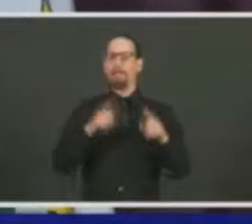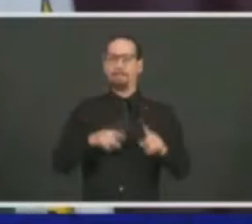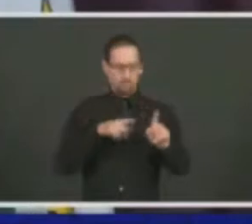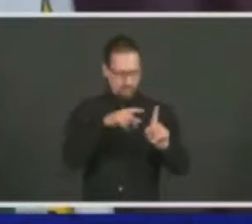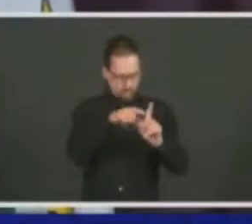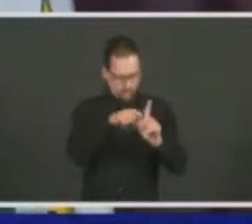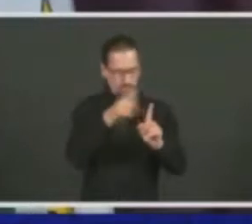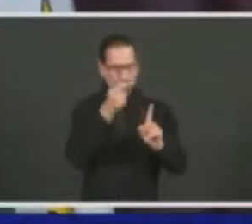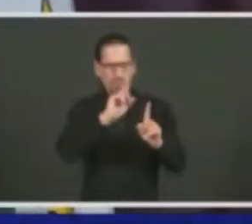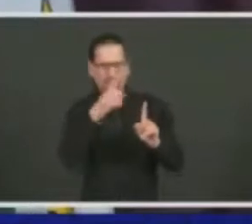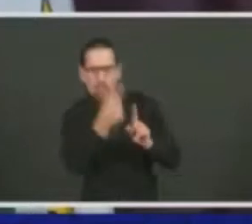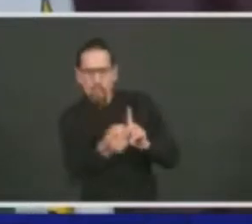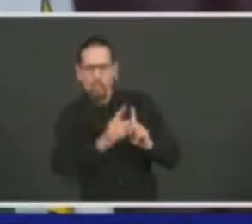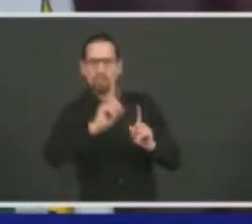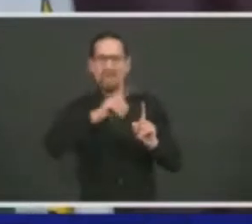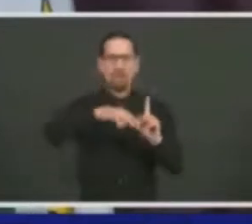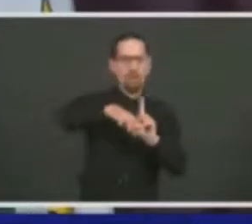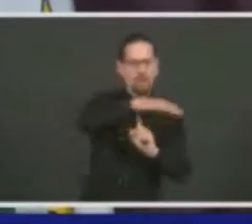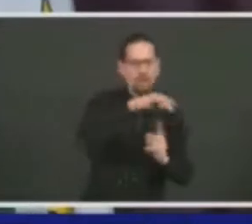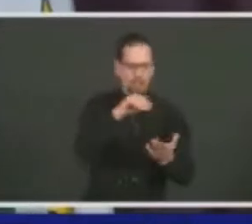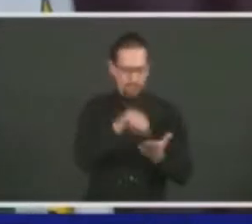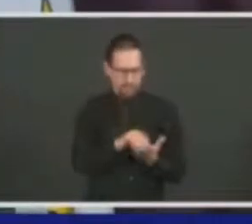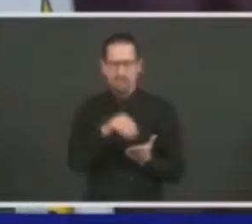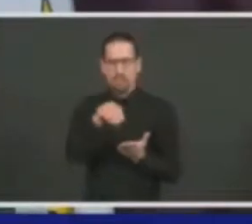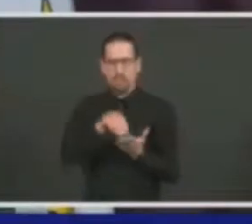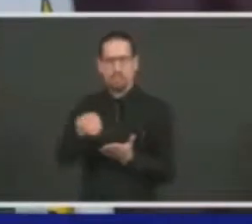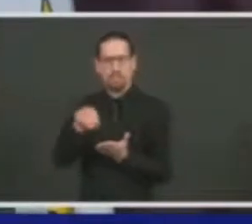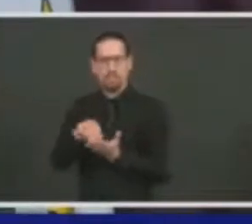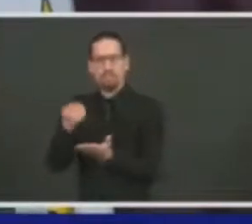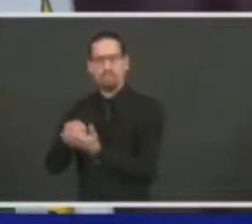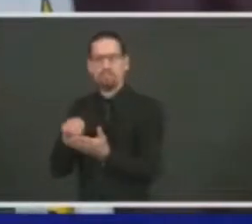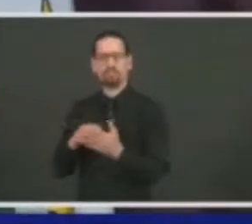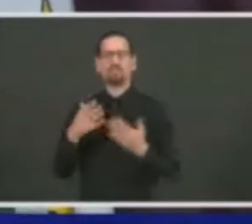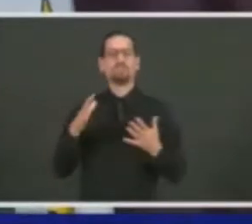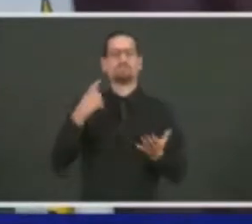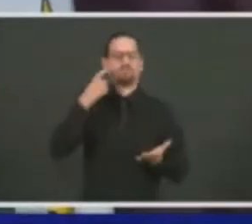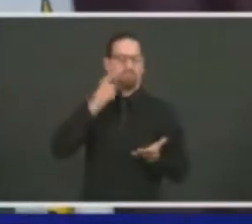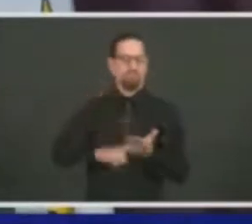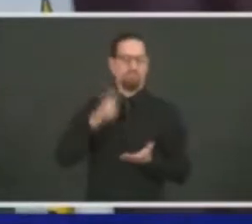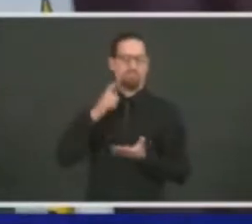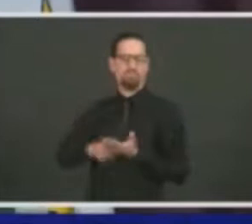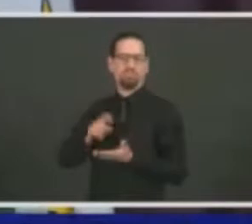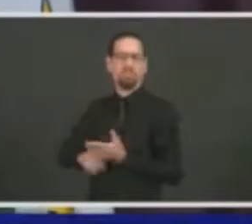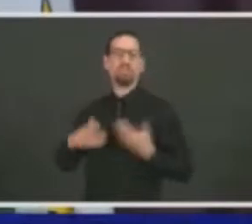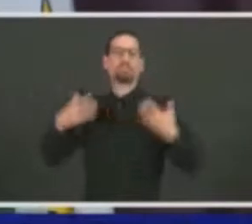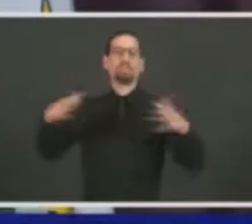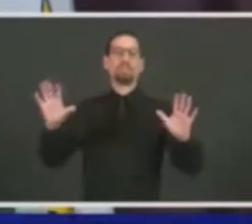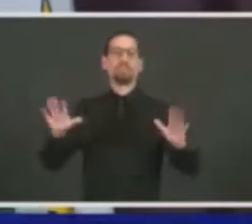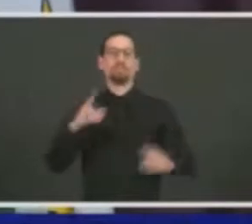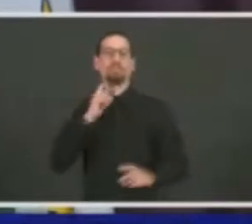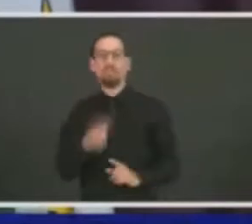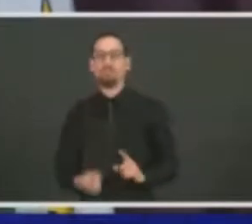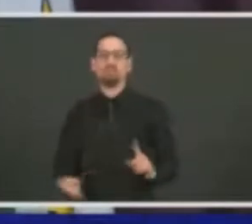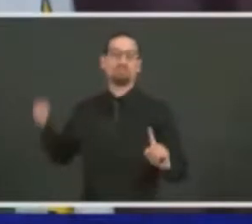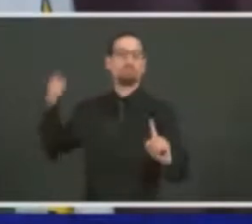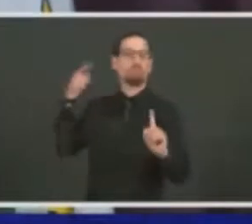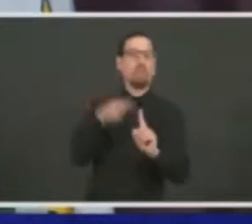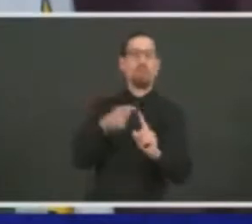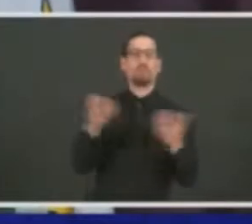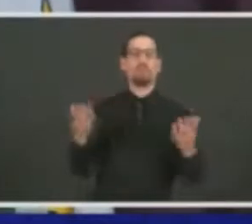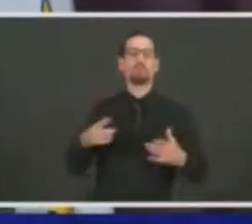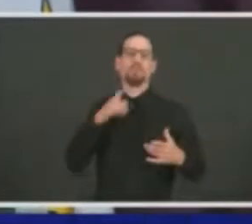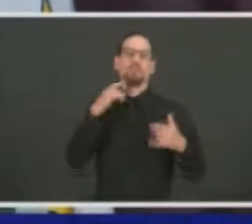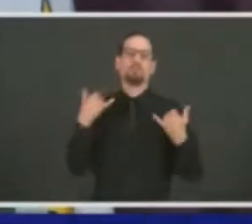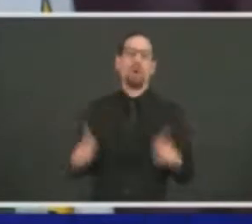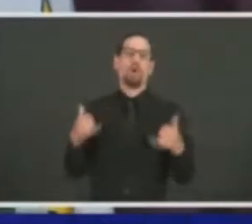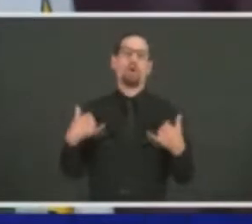that analysis which is crystal clear. We're partying too much. Social gatherings are